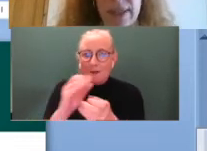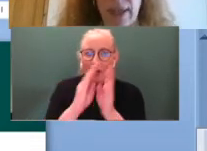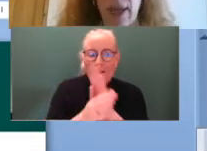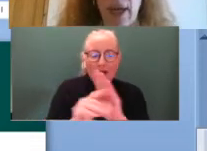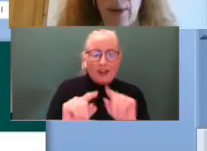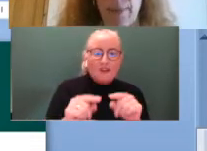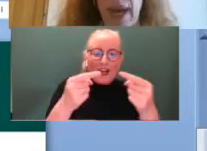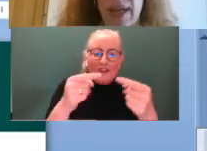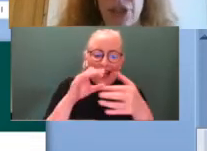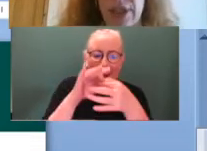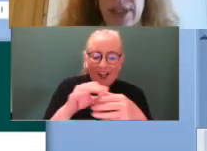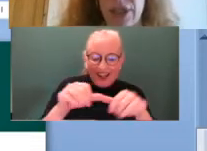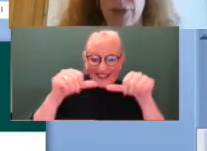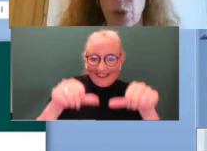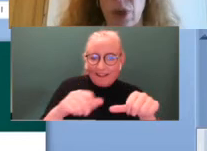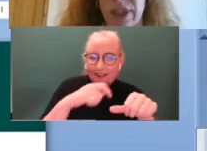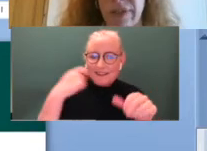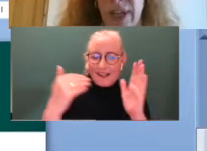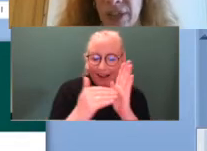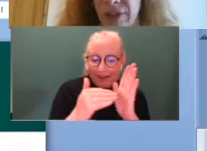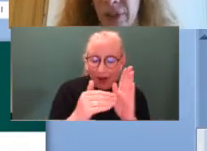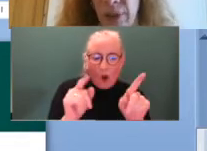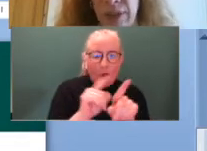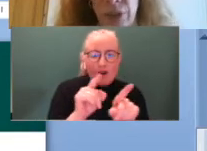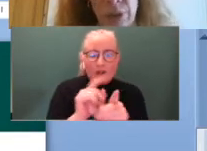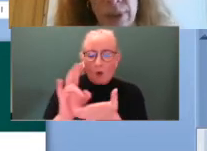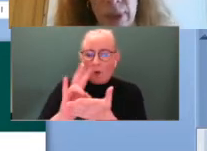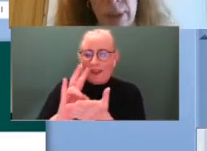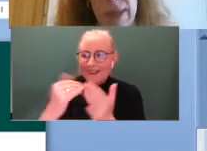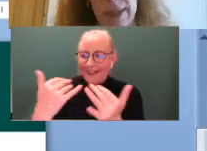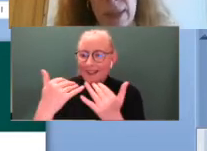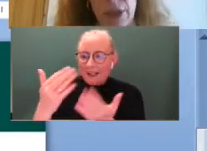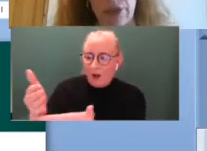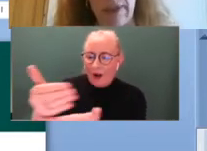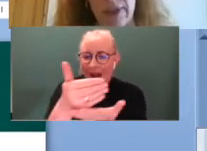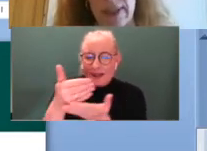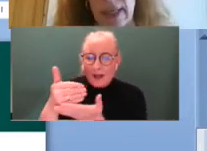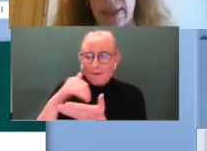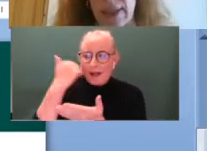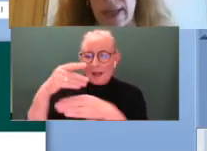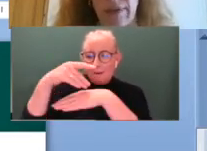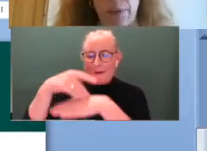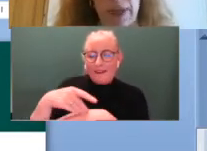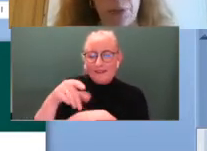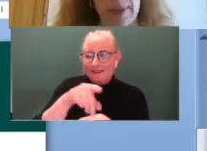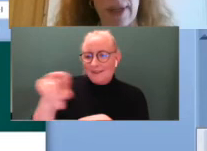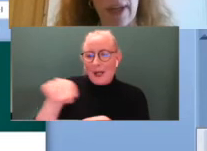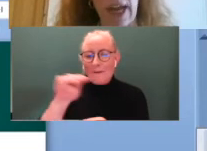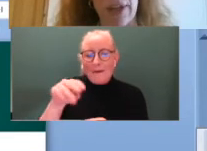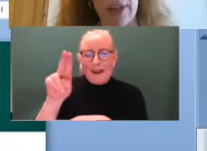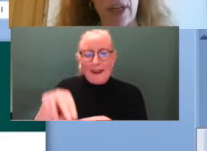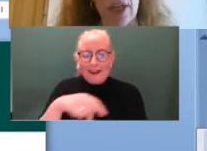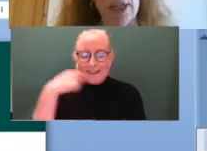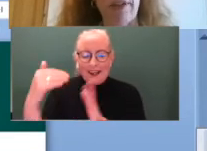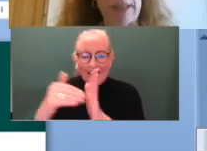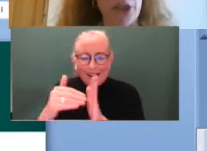consent and just in terms of the qualitative data, so individuals' capacity to give consent and how that information was